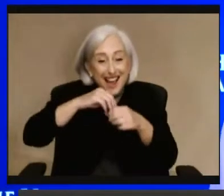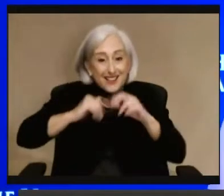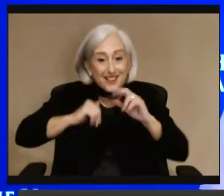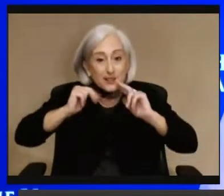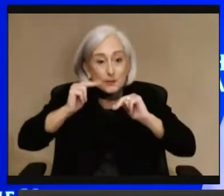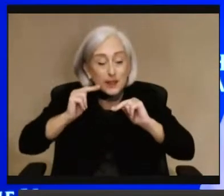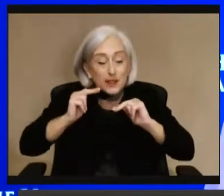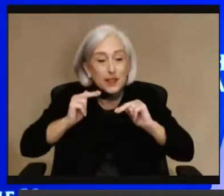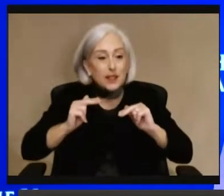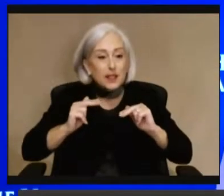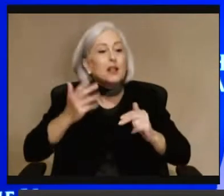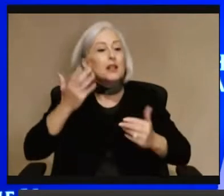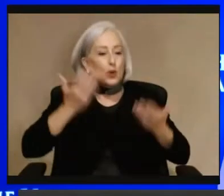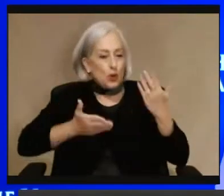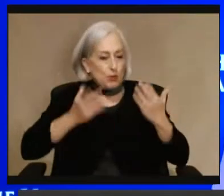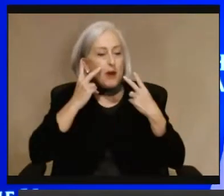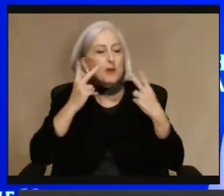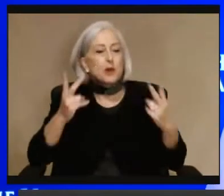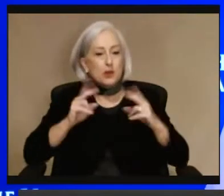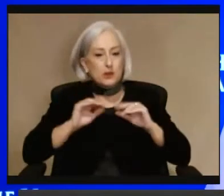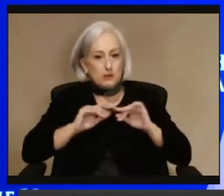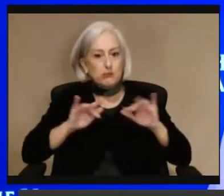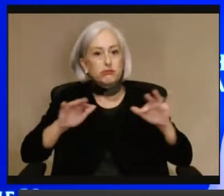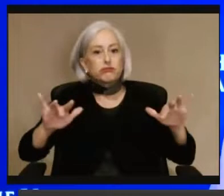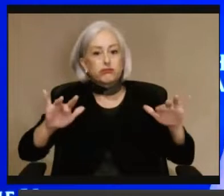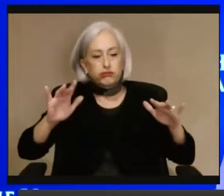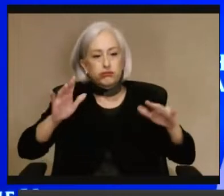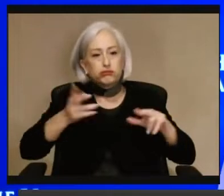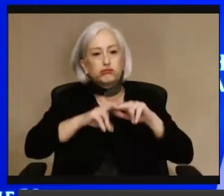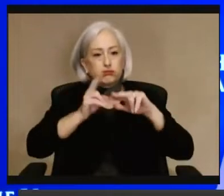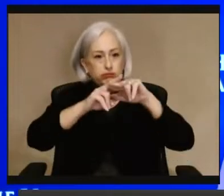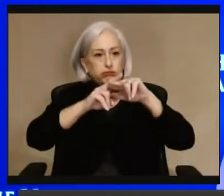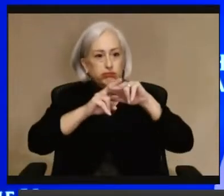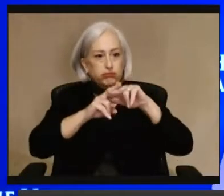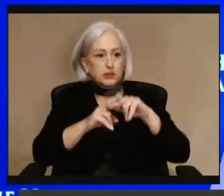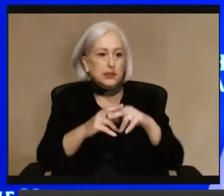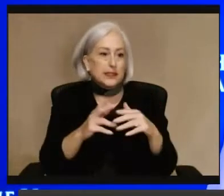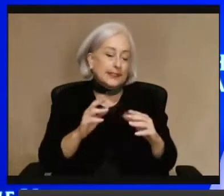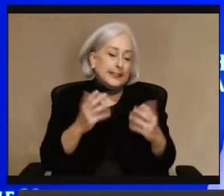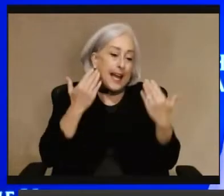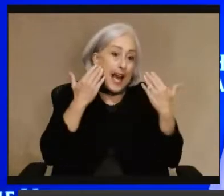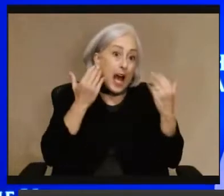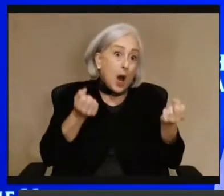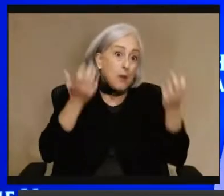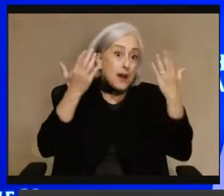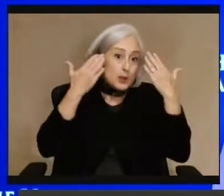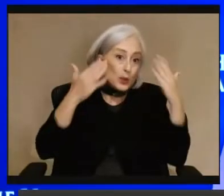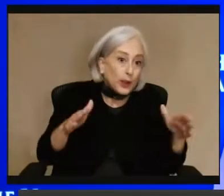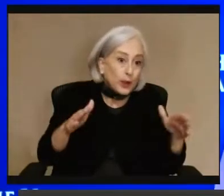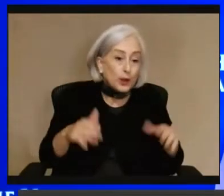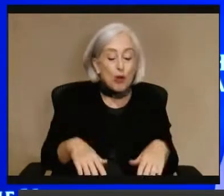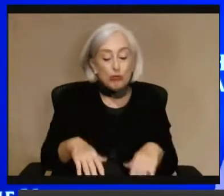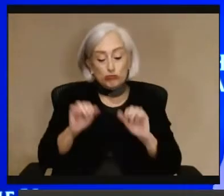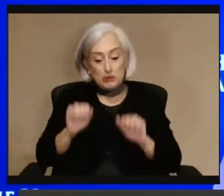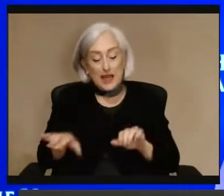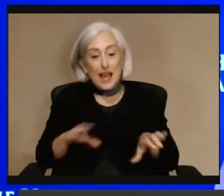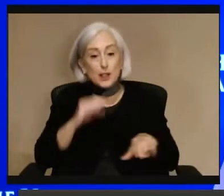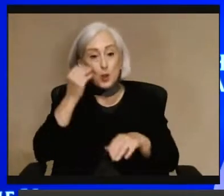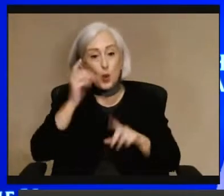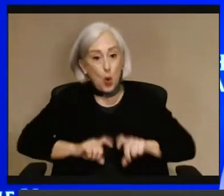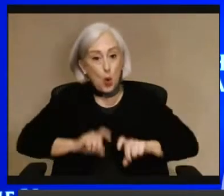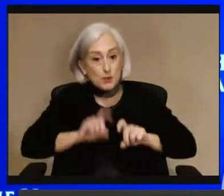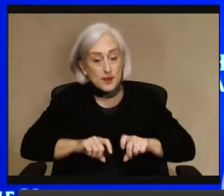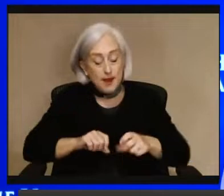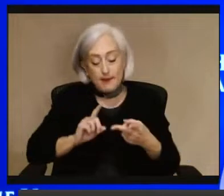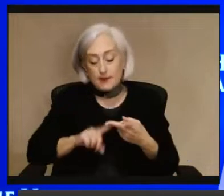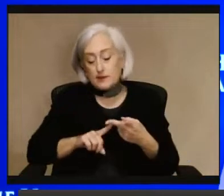infections. How much of those infections will we know? Obviously, people can do home testing. We know that other testing sites funded by cities